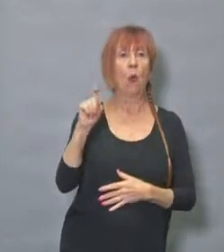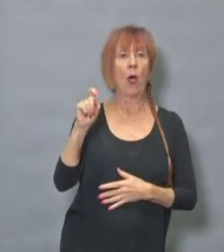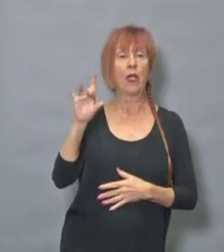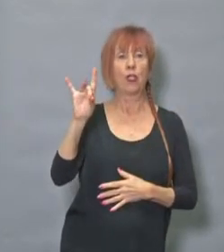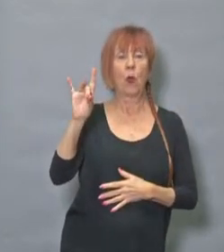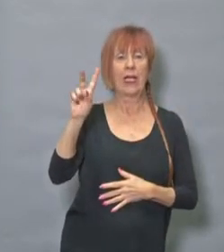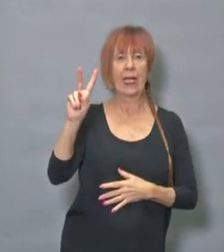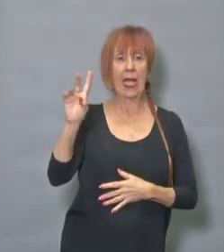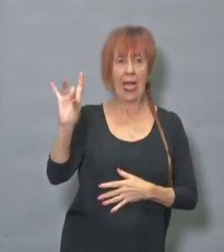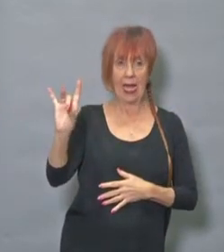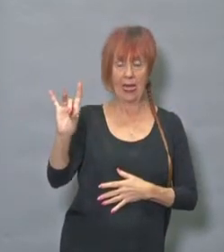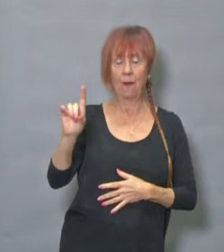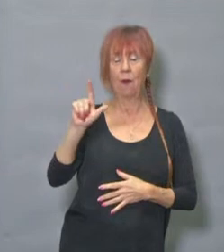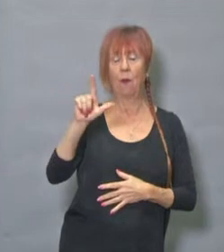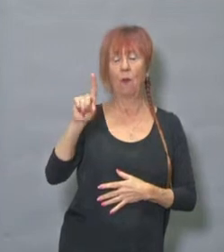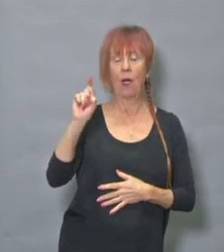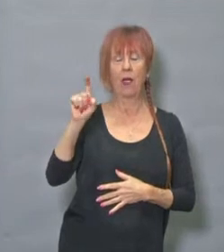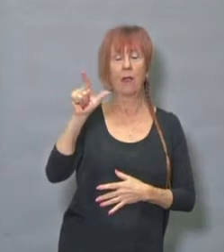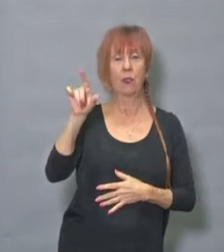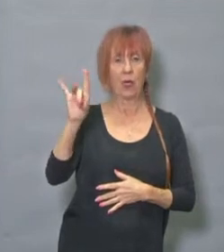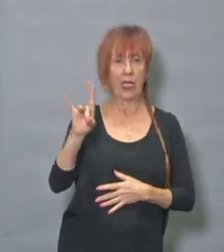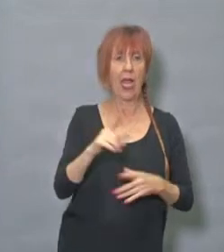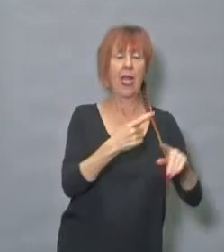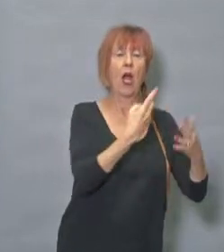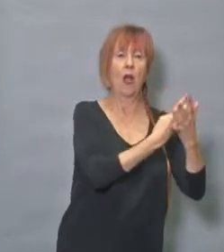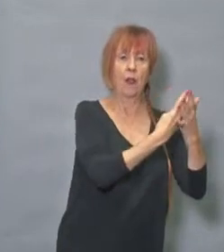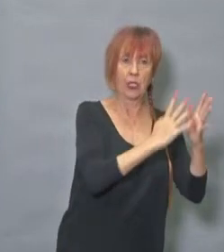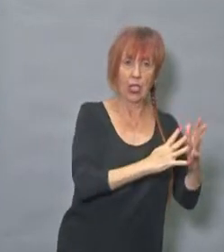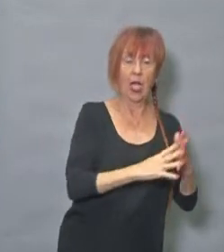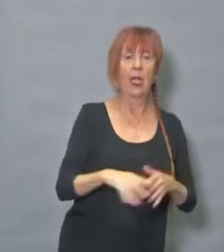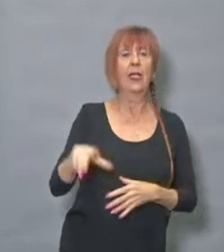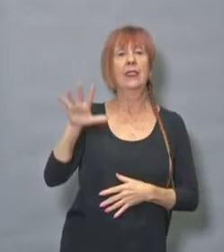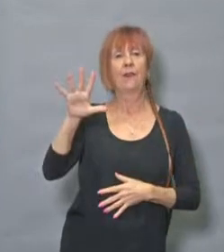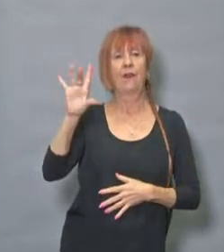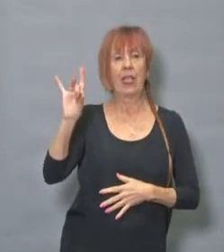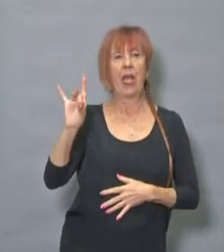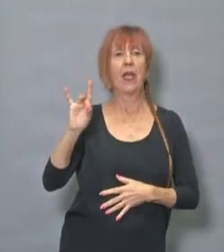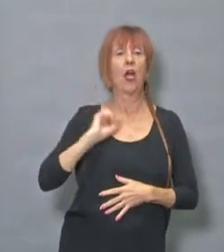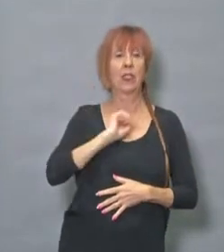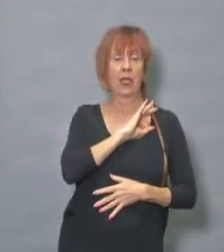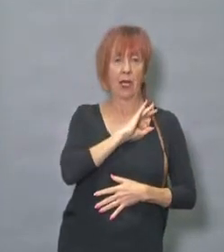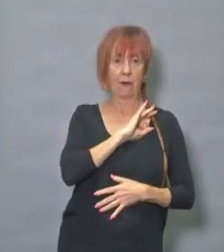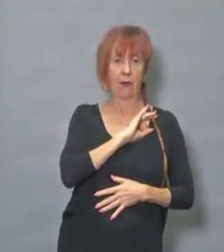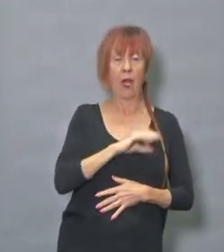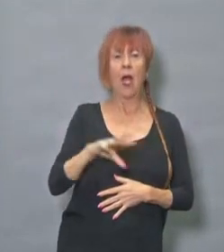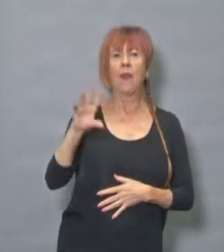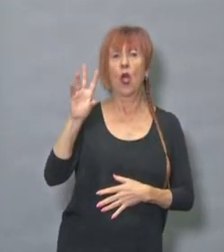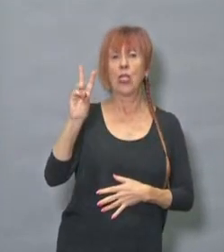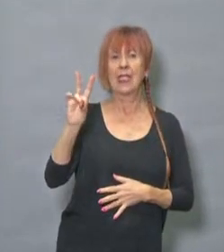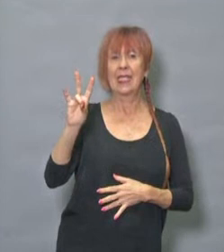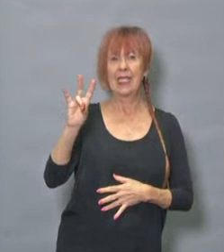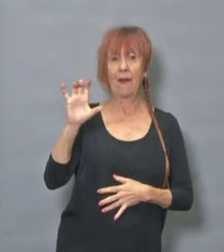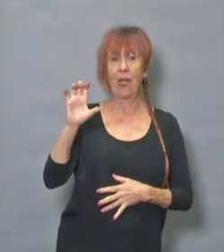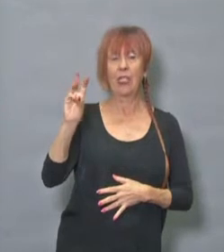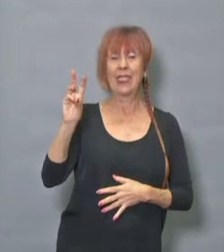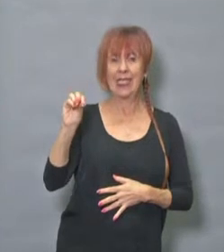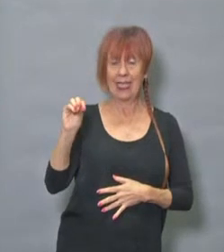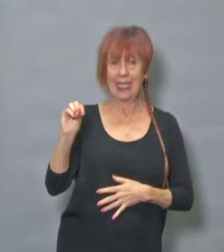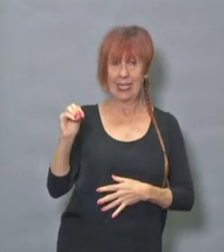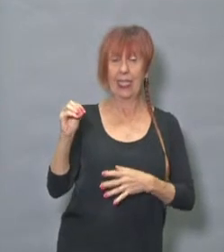are incarcerated, and 50 are among staff. And there are 760 cases in the federal prison